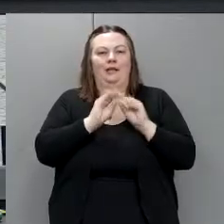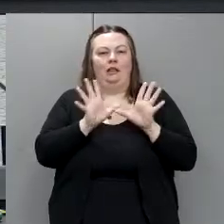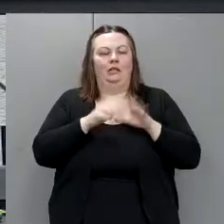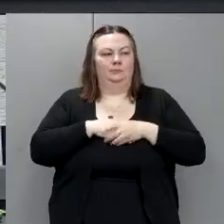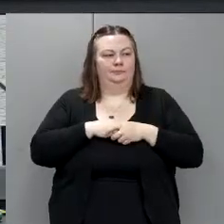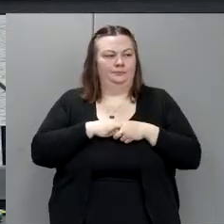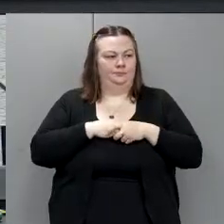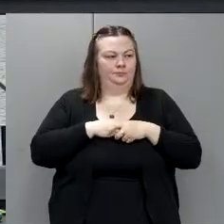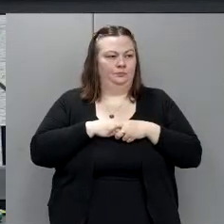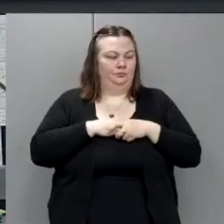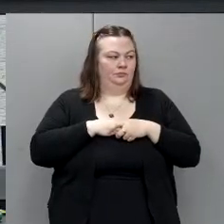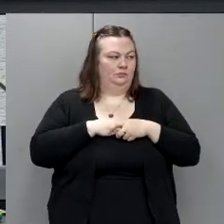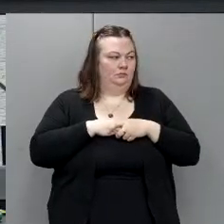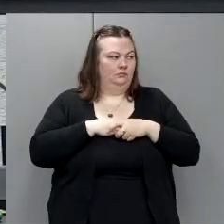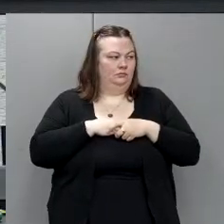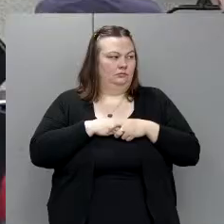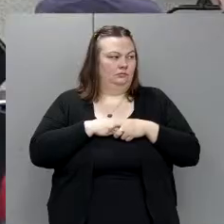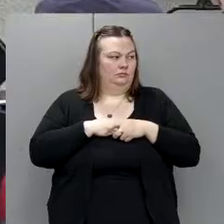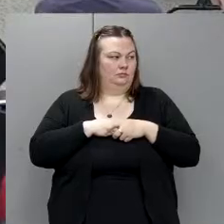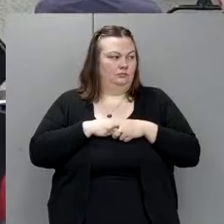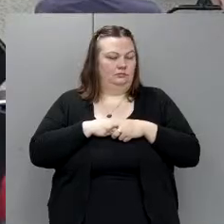straight.